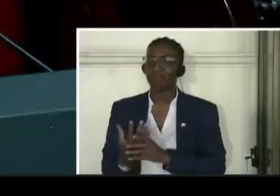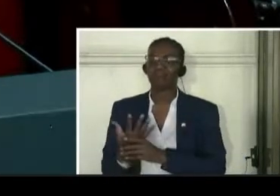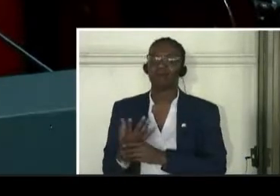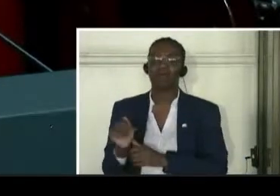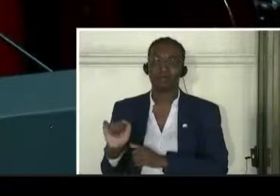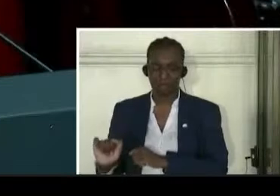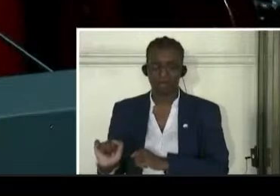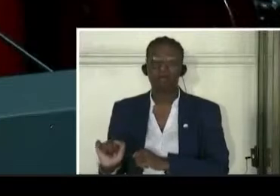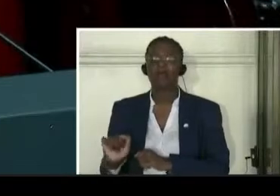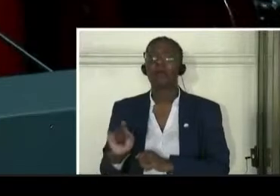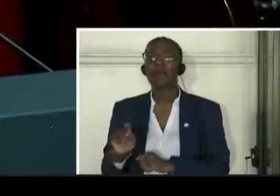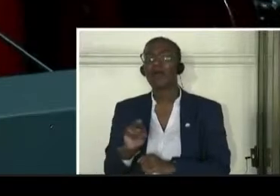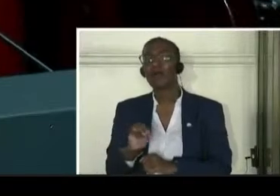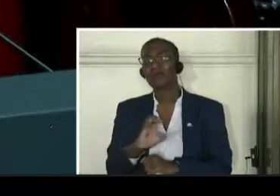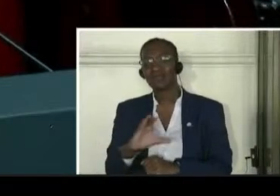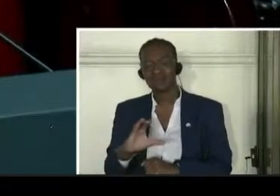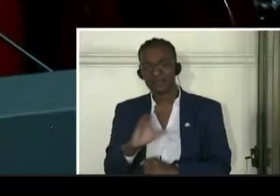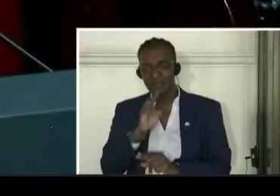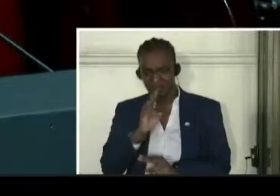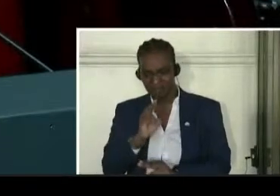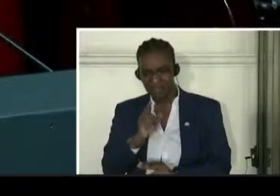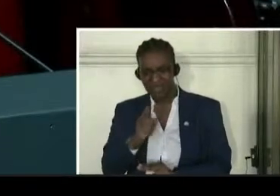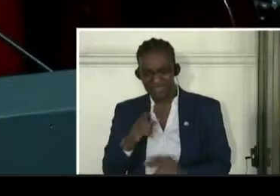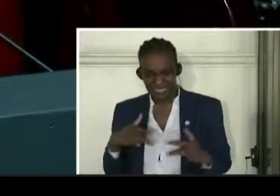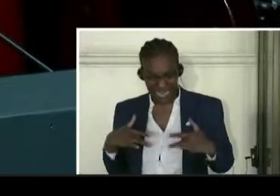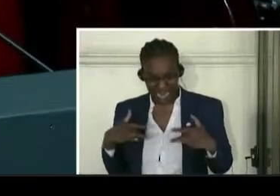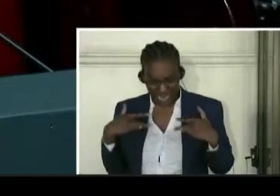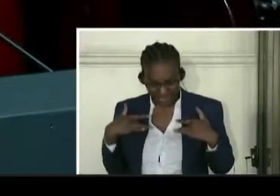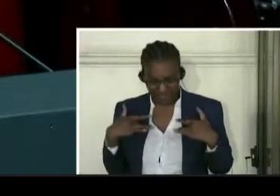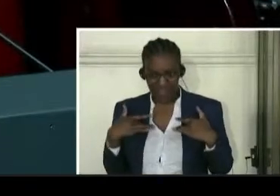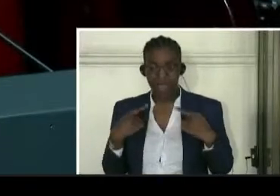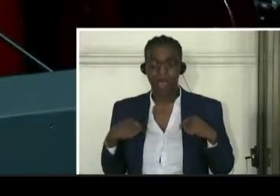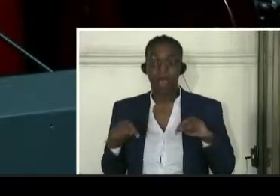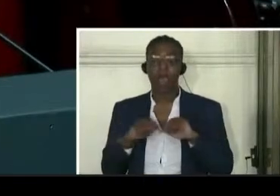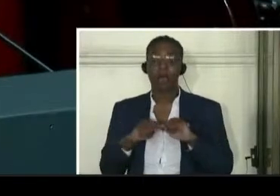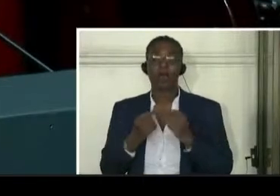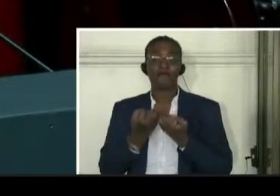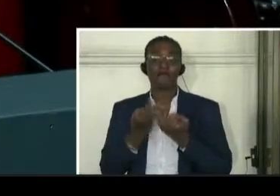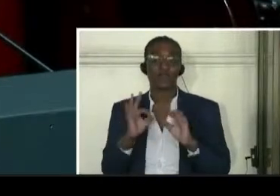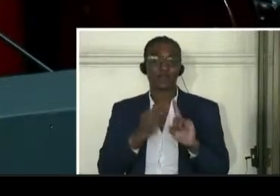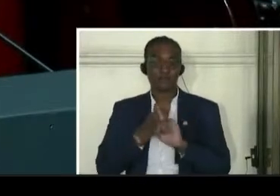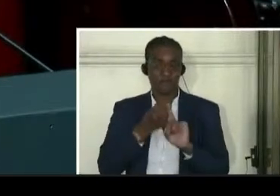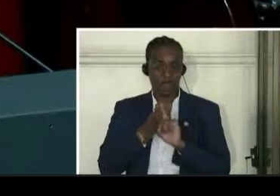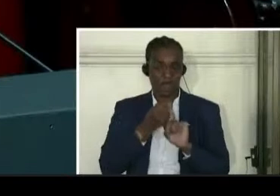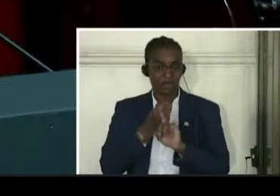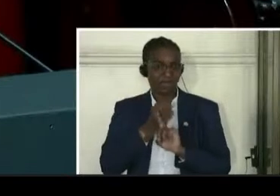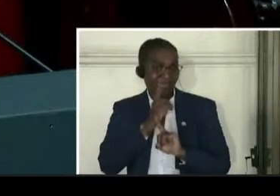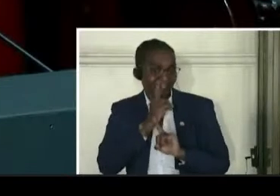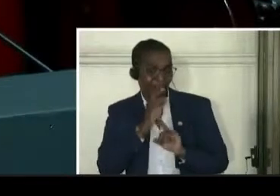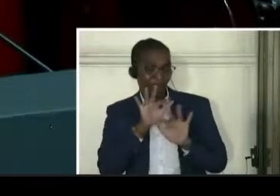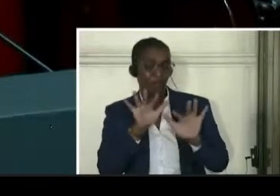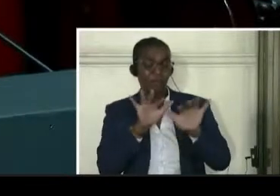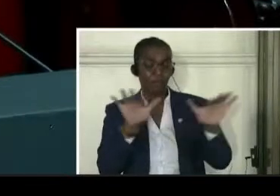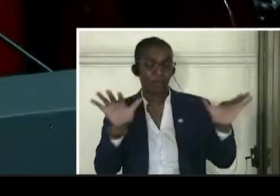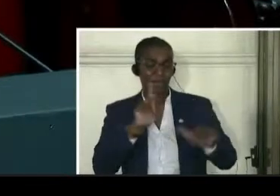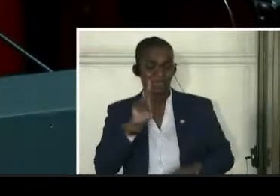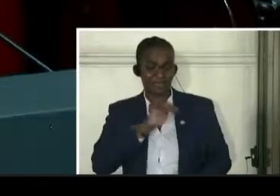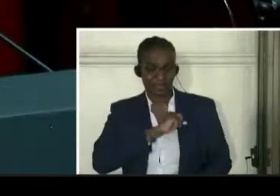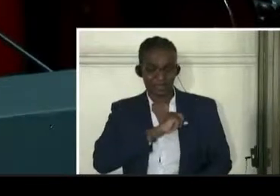Honorable MEC, do you think that this is the kind of life that our freedom fighters envisioned for the people of KZN?